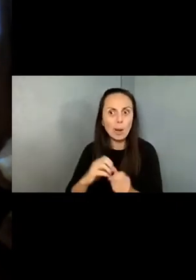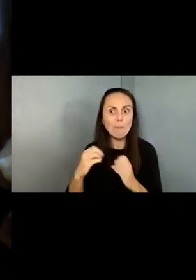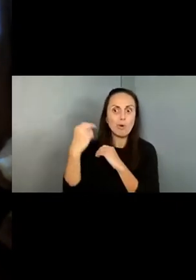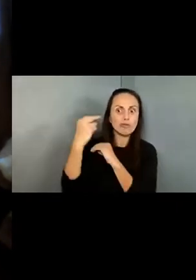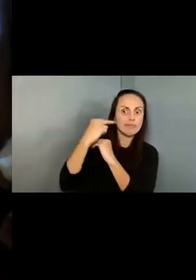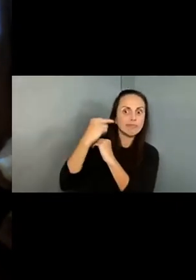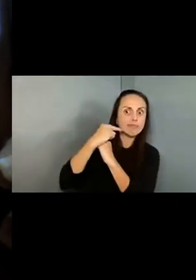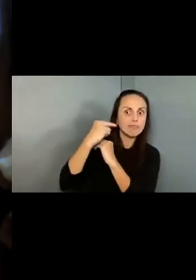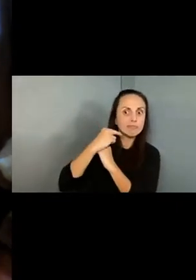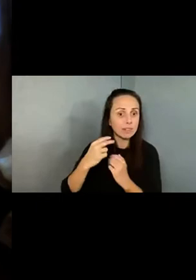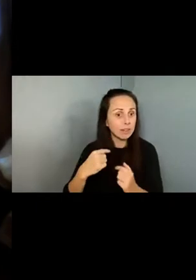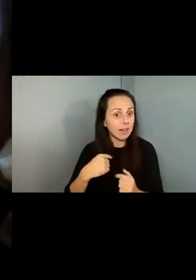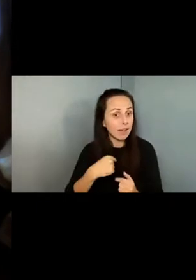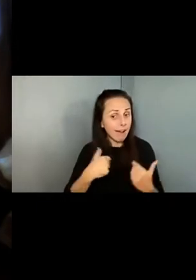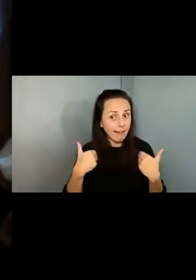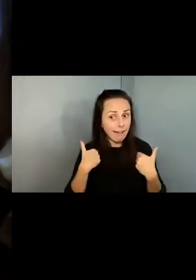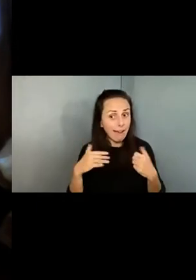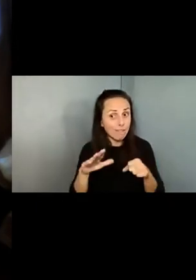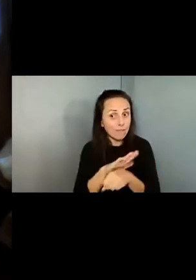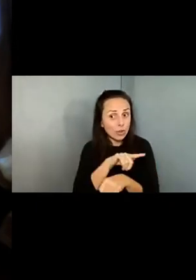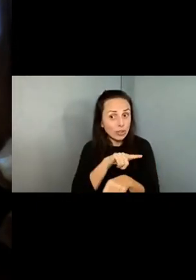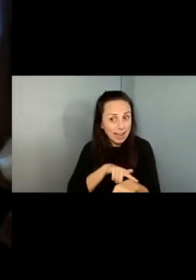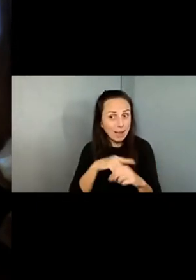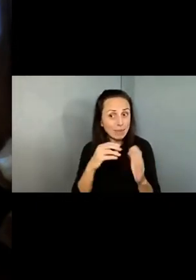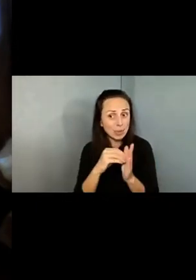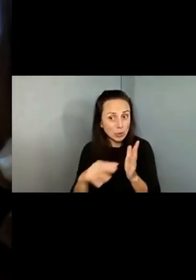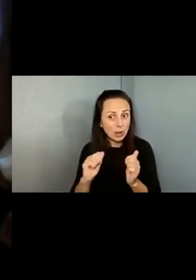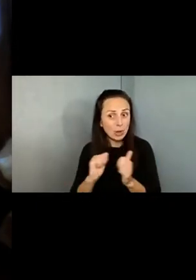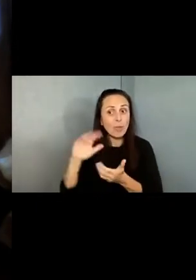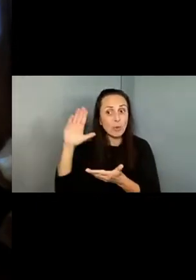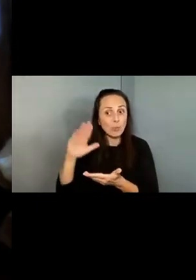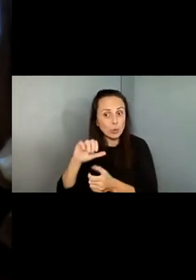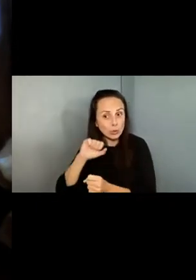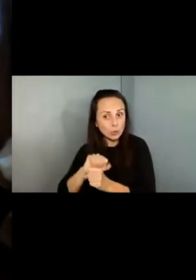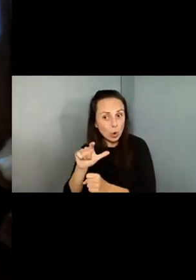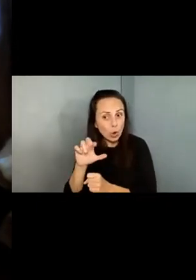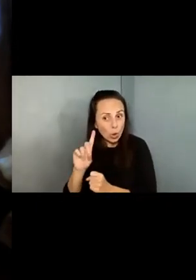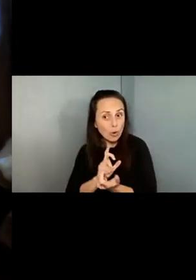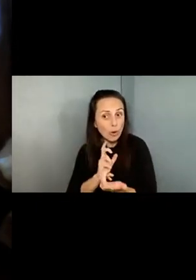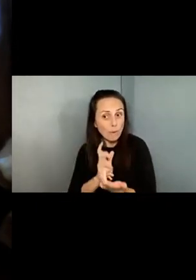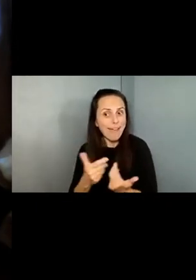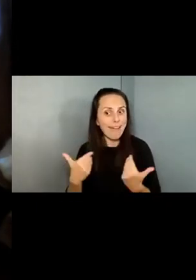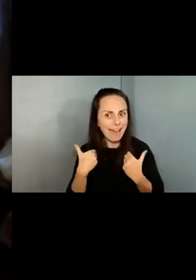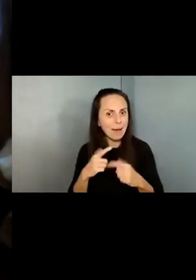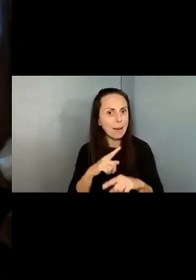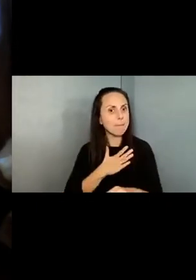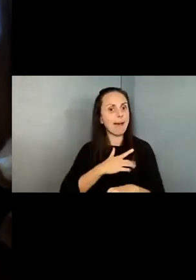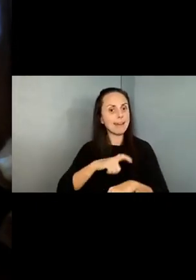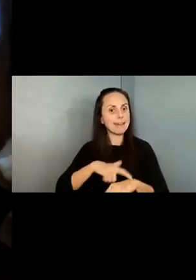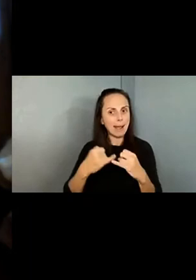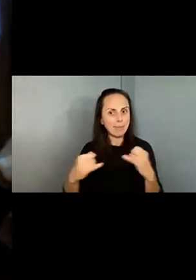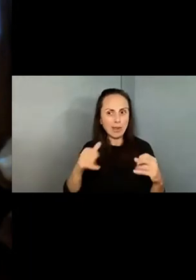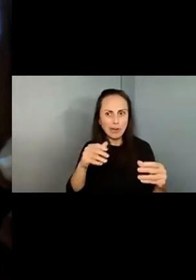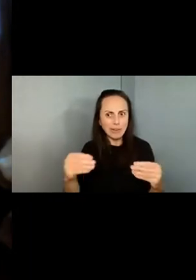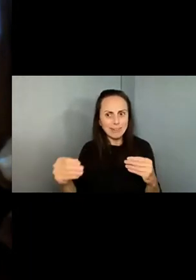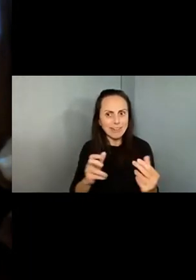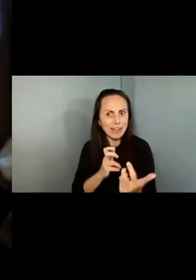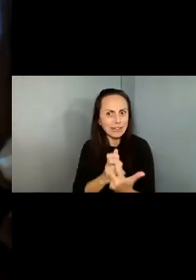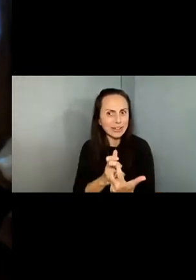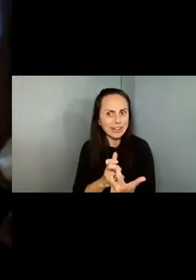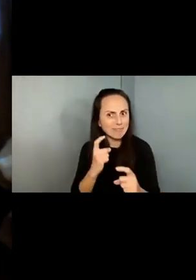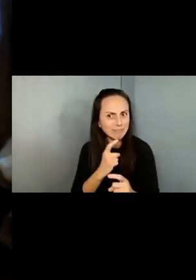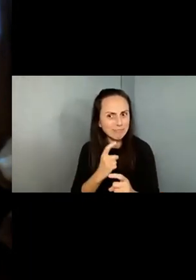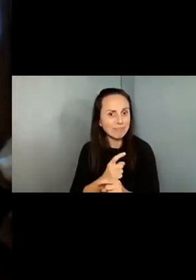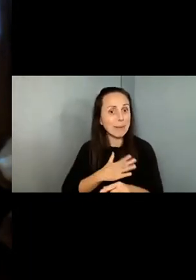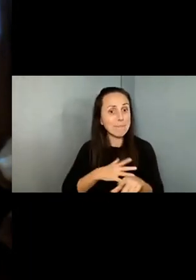even though I have a full-time status with reduced workload accommodation, my timeline was not adjusted proportionally. So now my